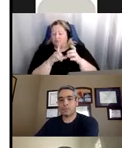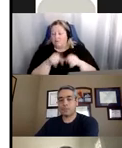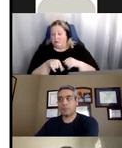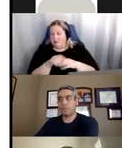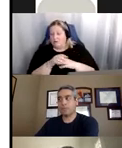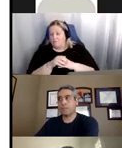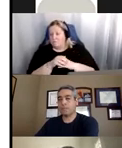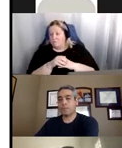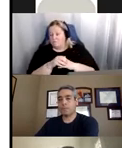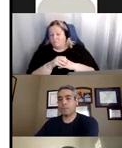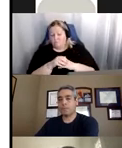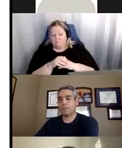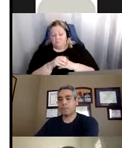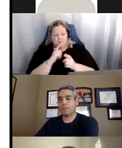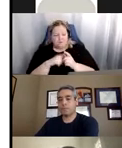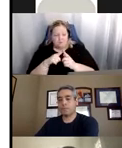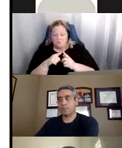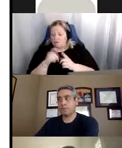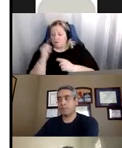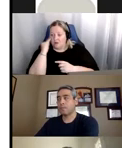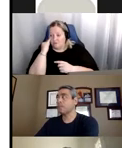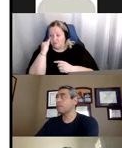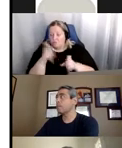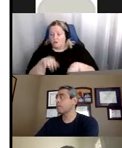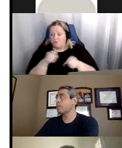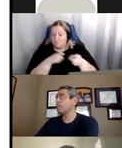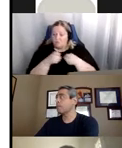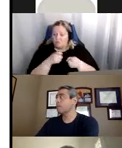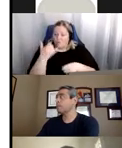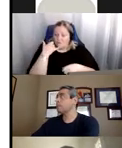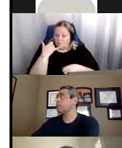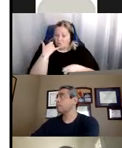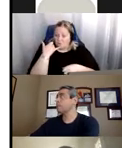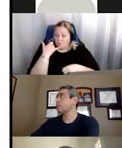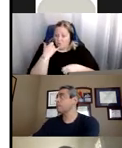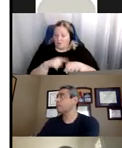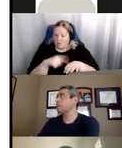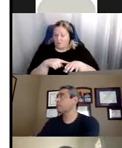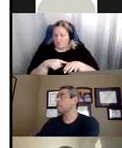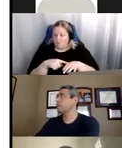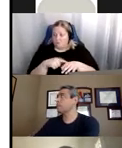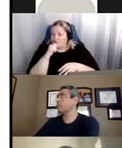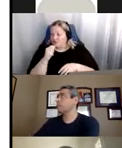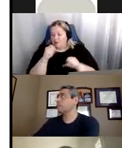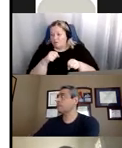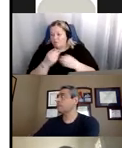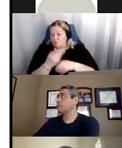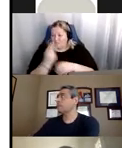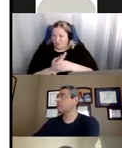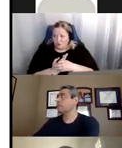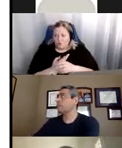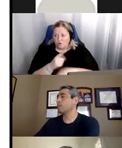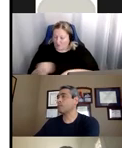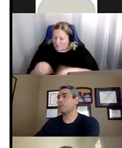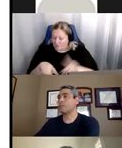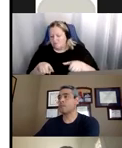which is then going to the iPhone. So you can control your phone by a switch. So if you're not able to use your finger,